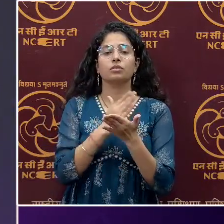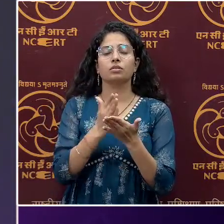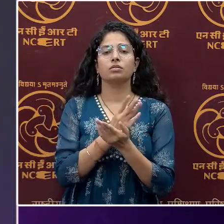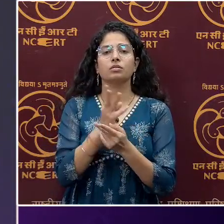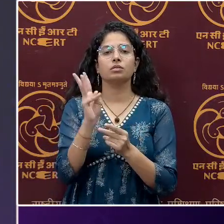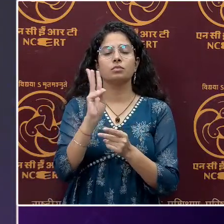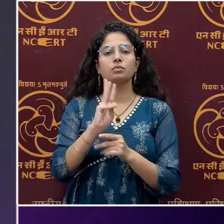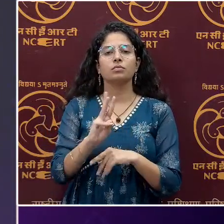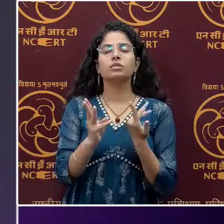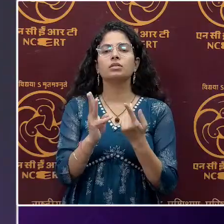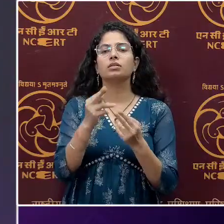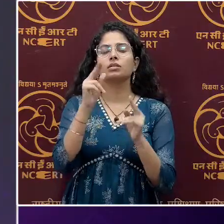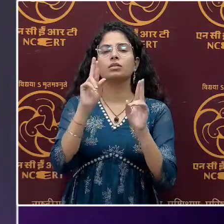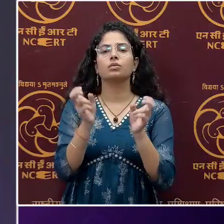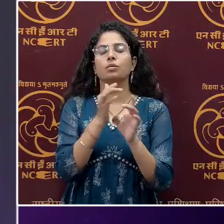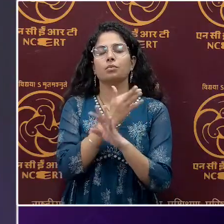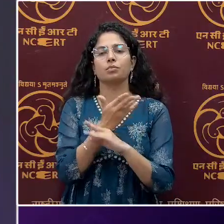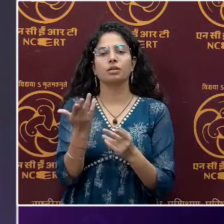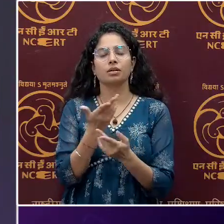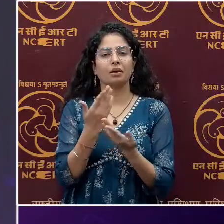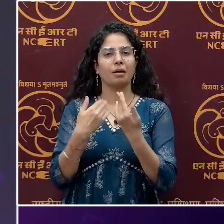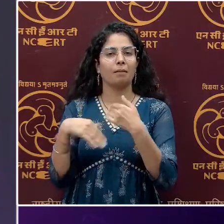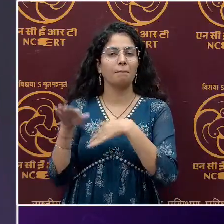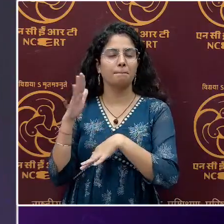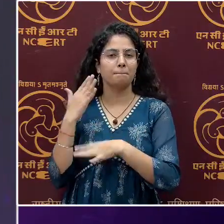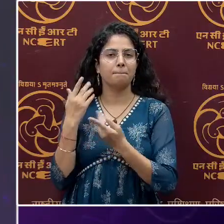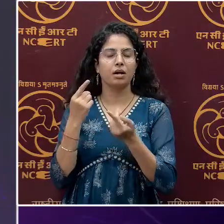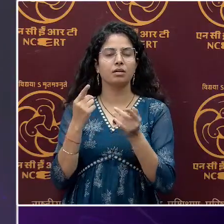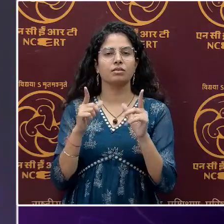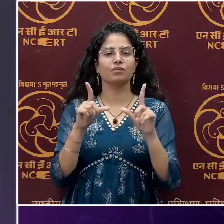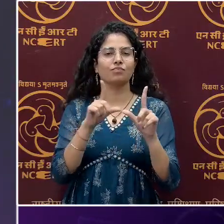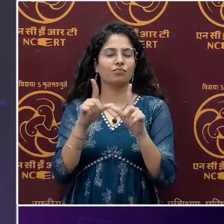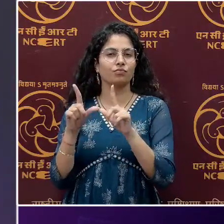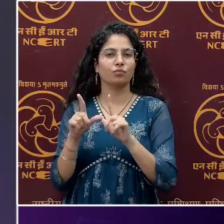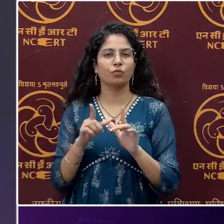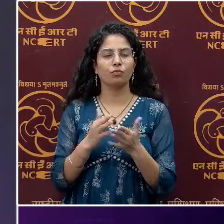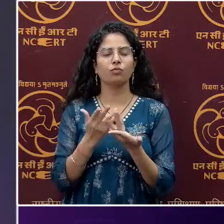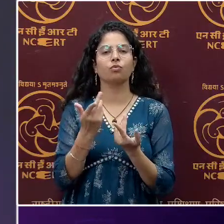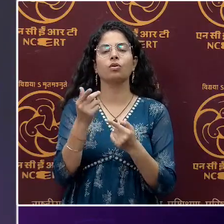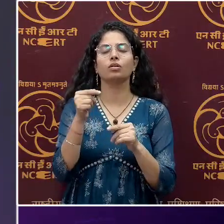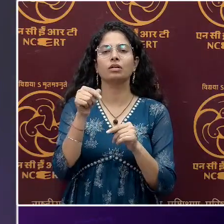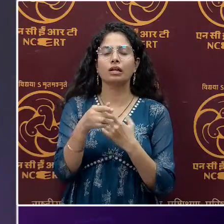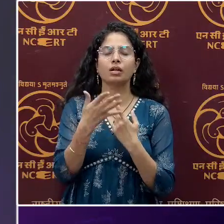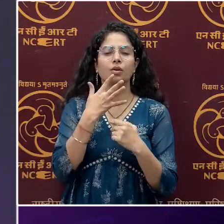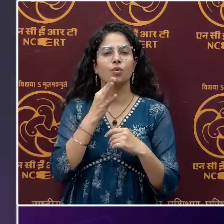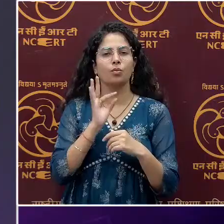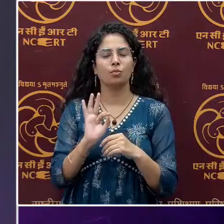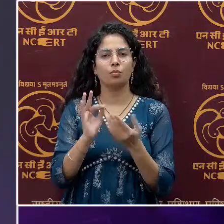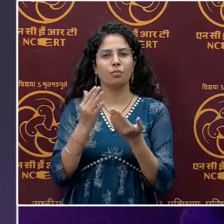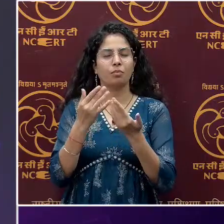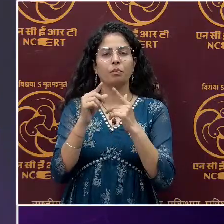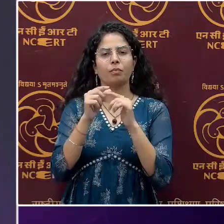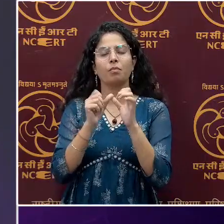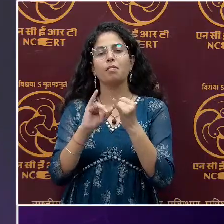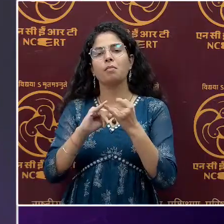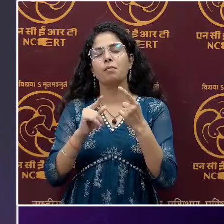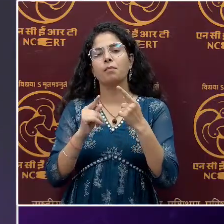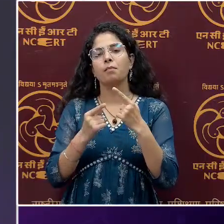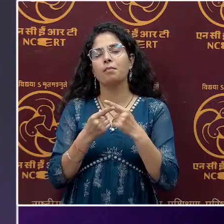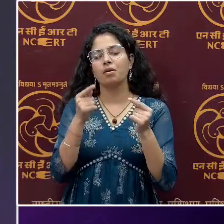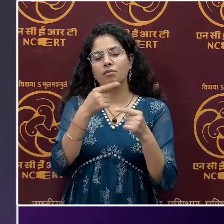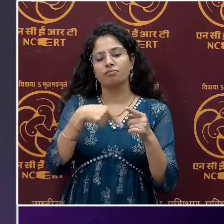titled Glimpses of the Past. Well, past is important, it does matter. And why? And what